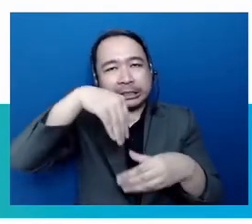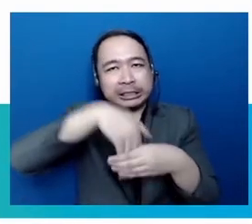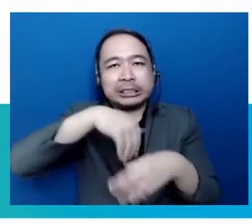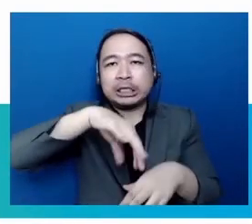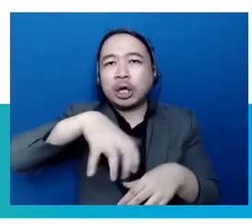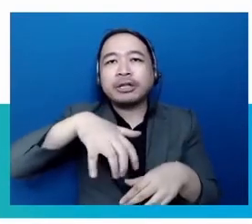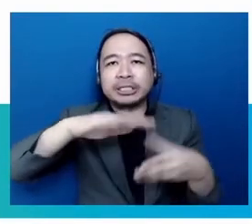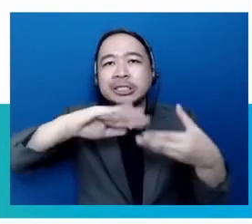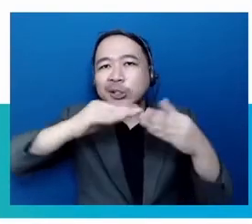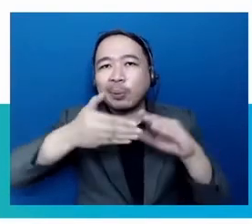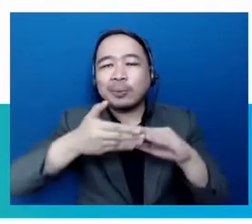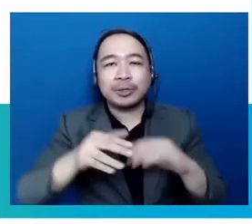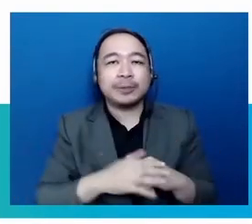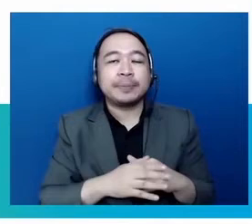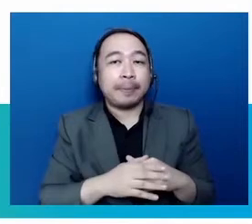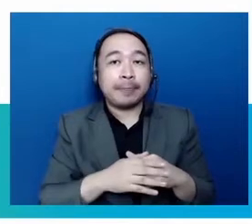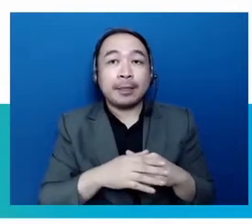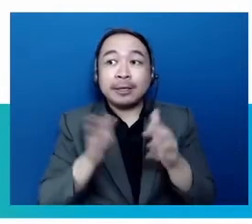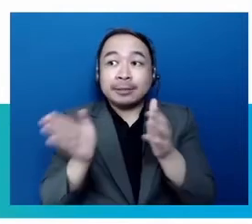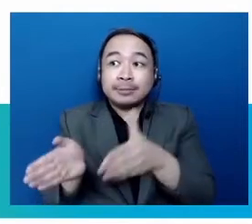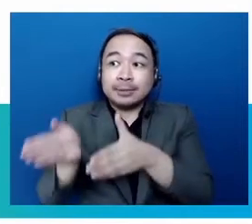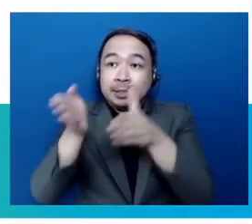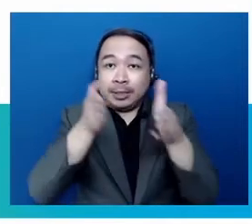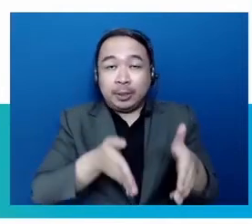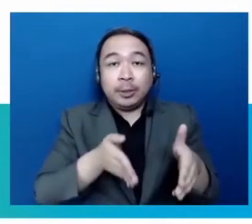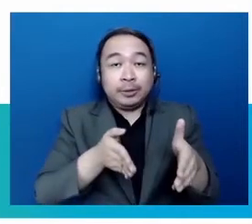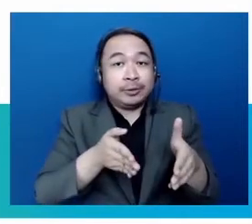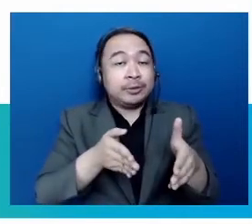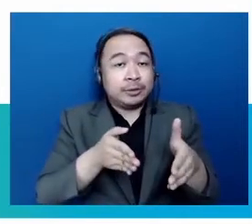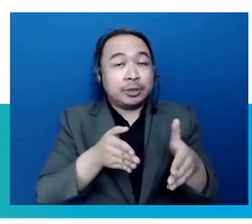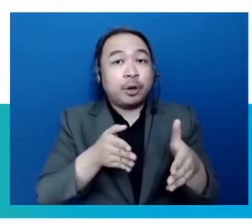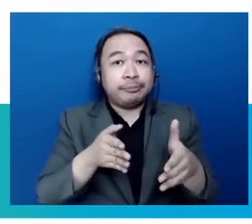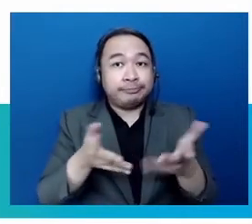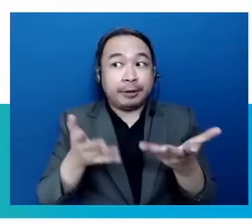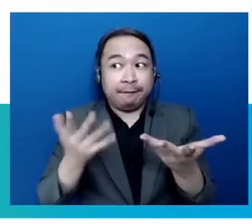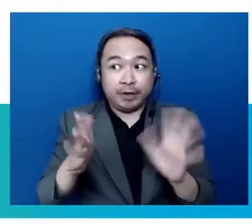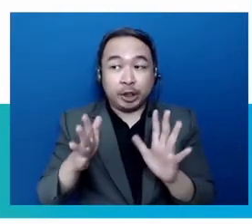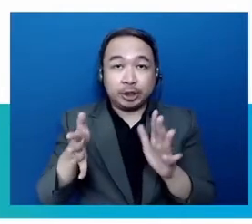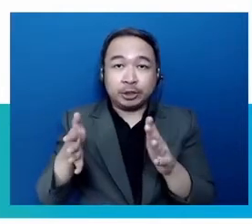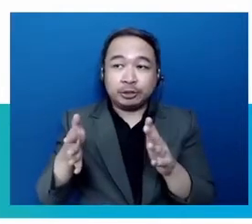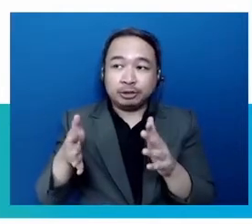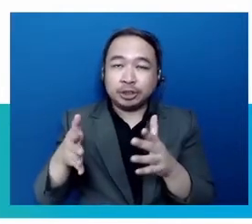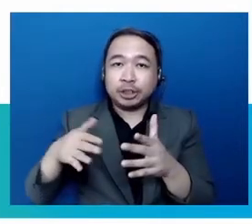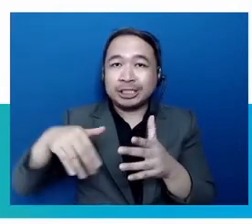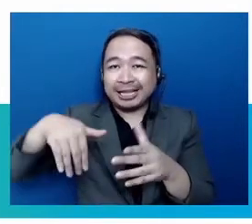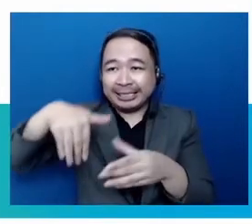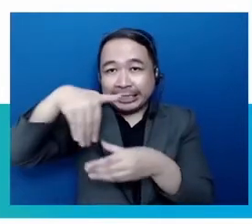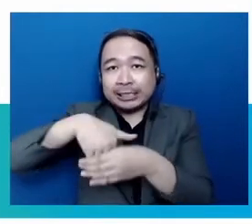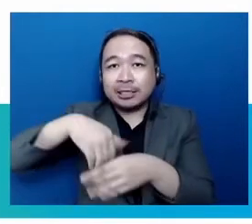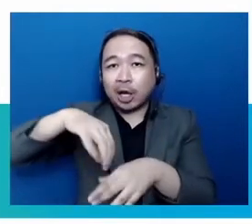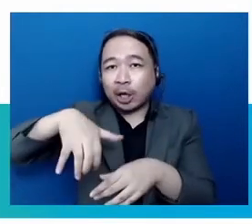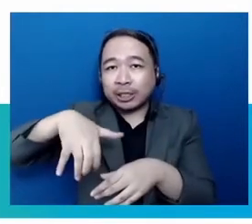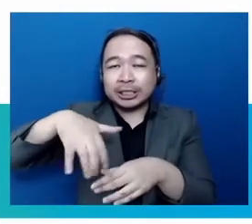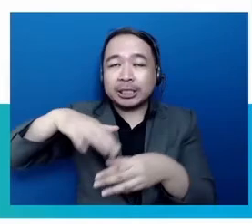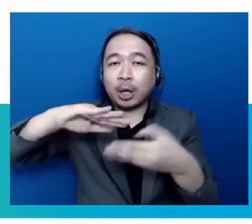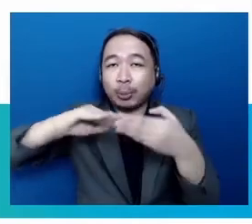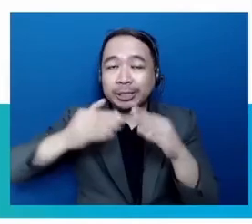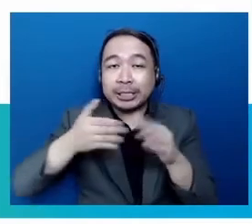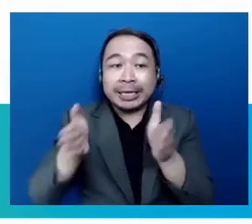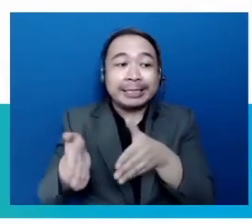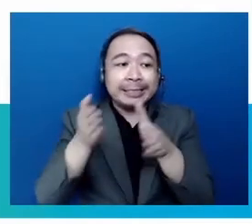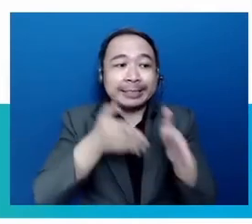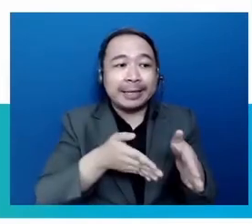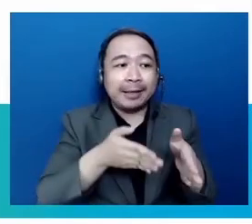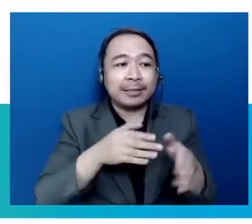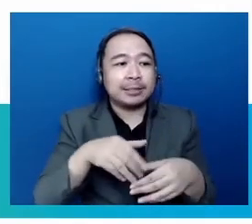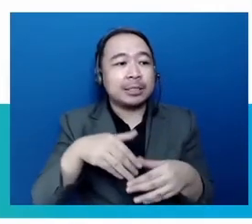We began exploring impact at the local community level with Dr. Shakuntala. So let's continue with our next panelist, Rinda Melson in the